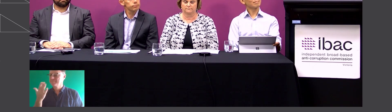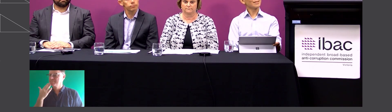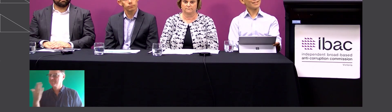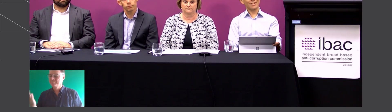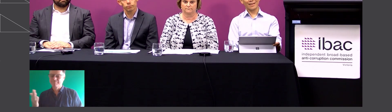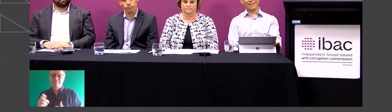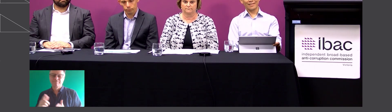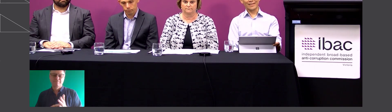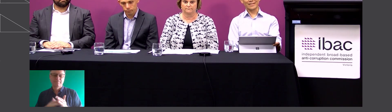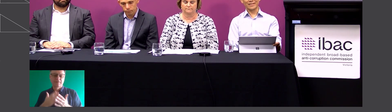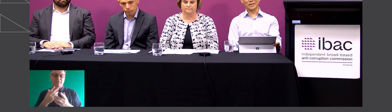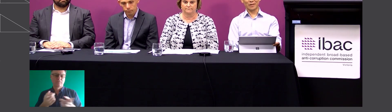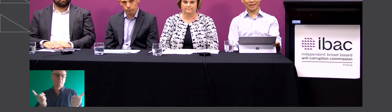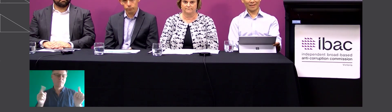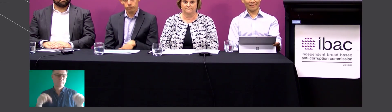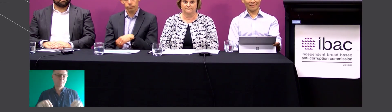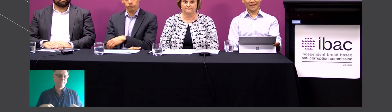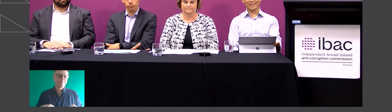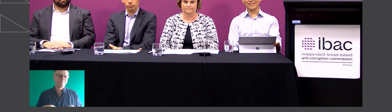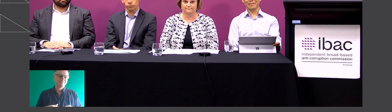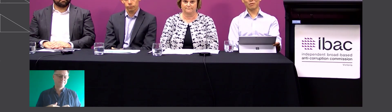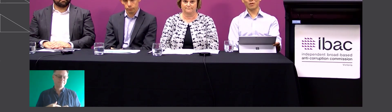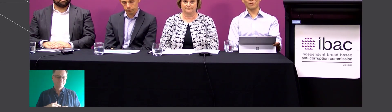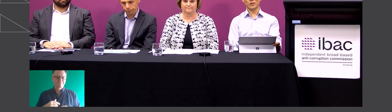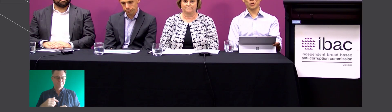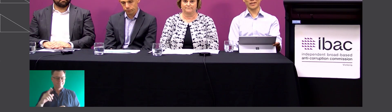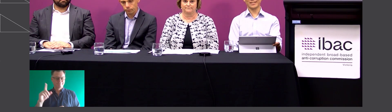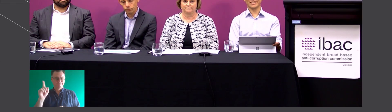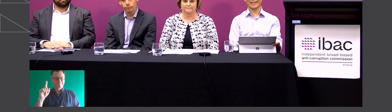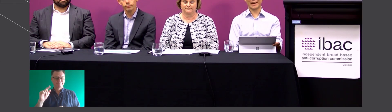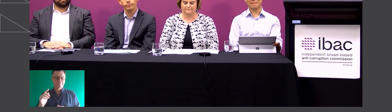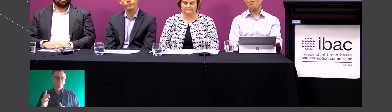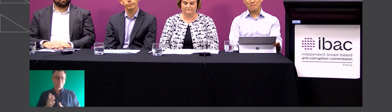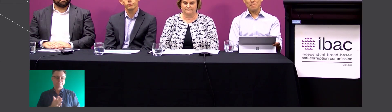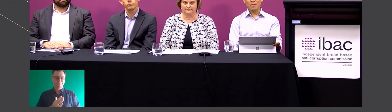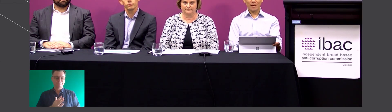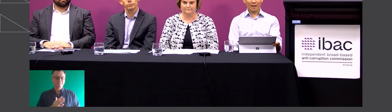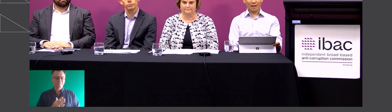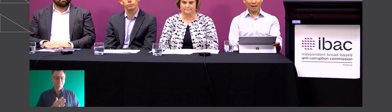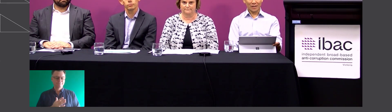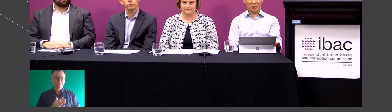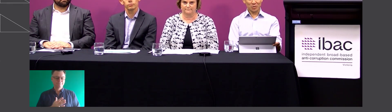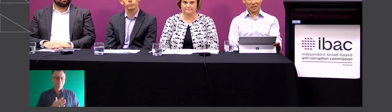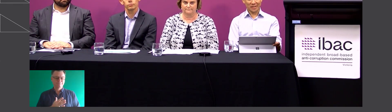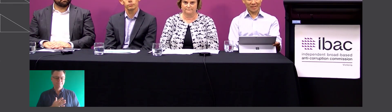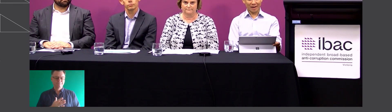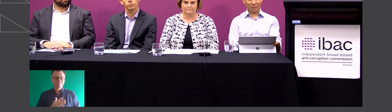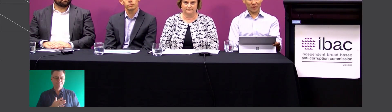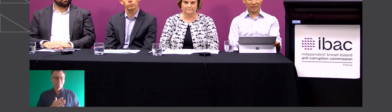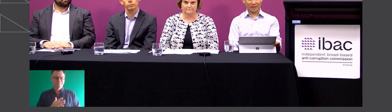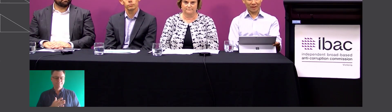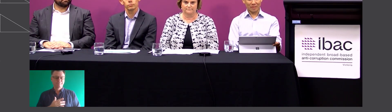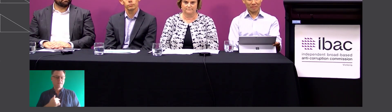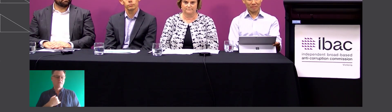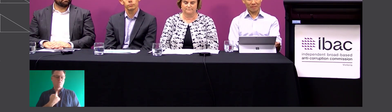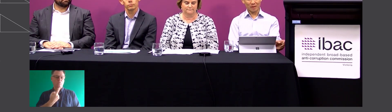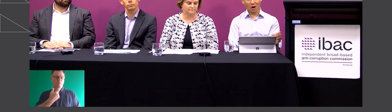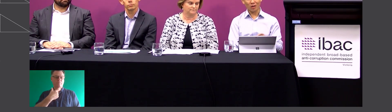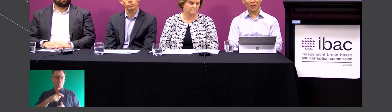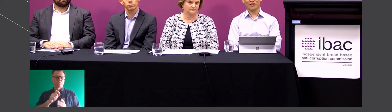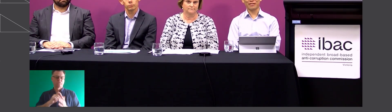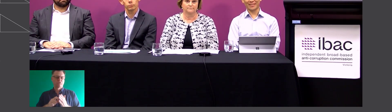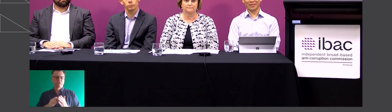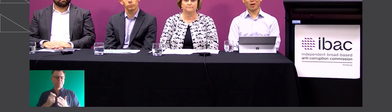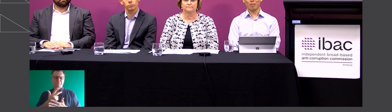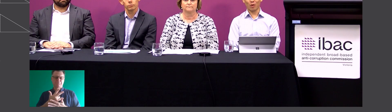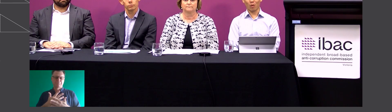welcome. Thanks, Linda, and thanks, everyone, for joining us today. I just want to start with